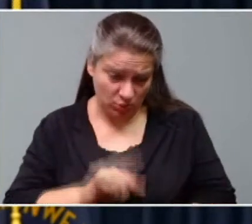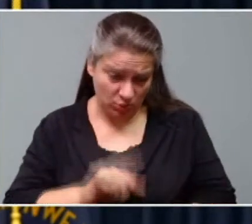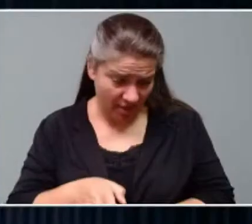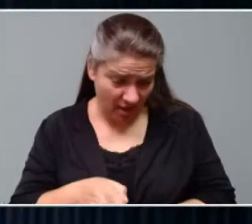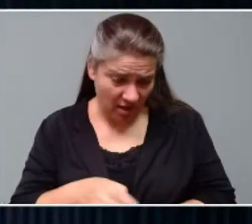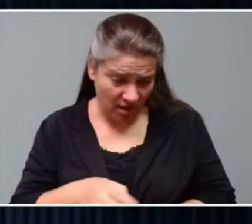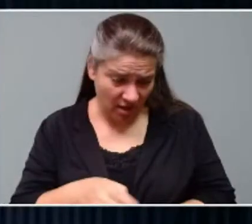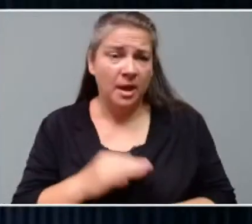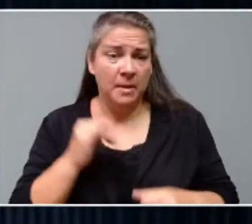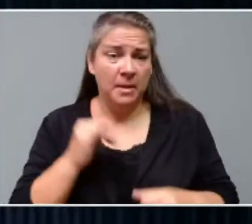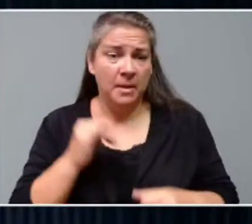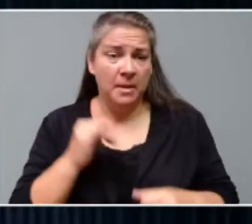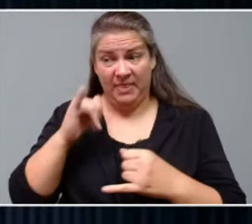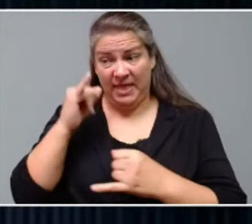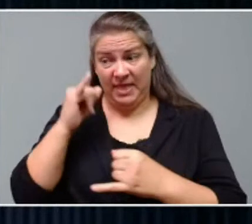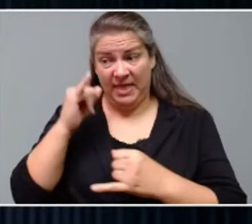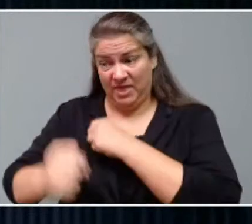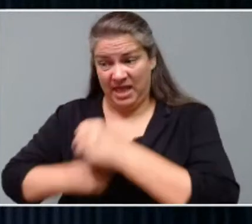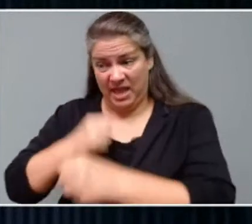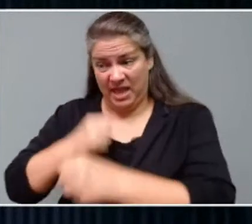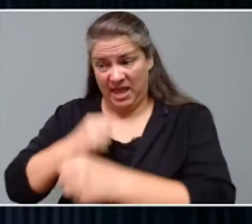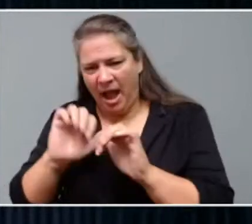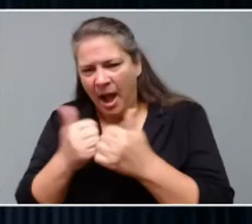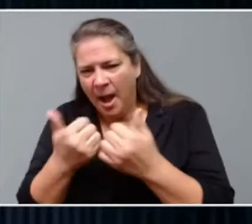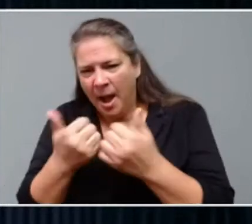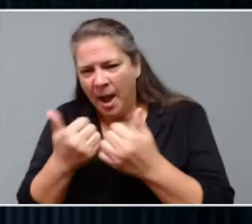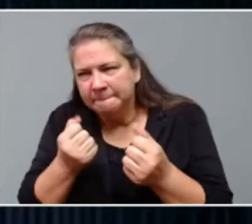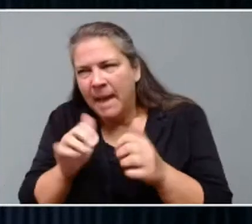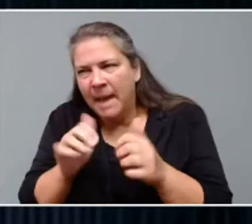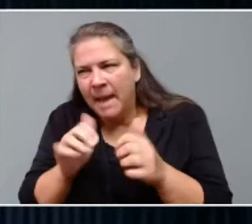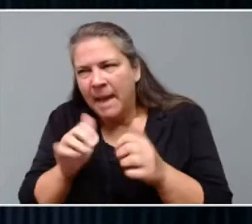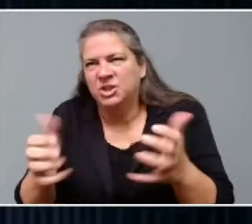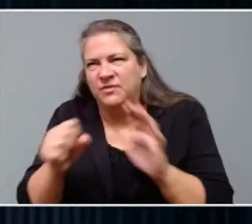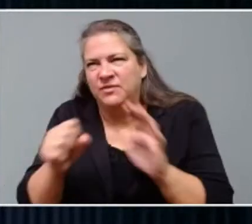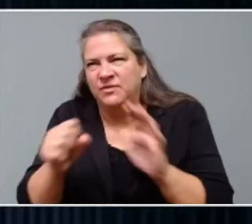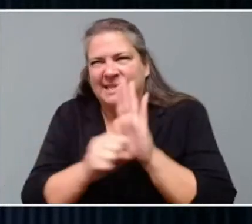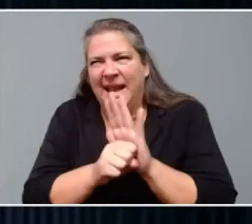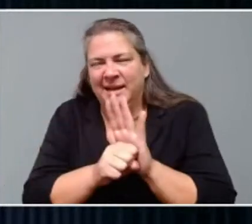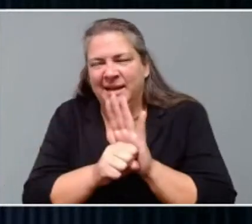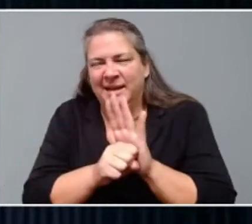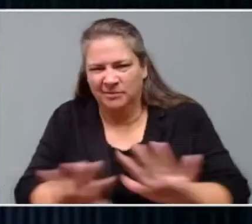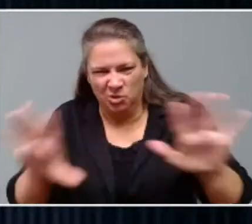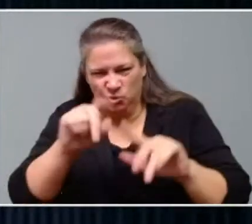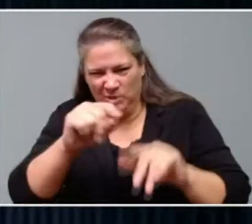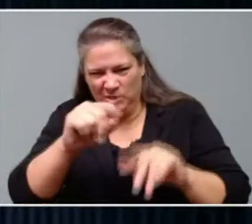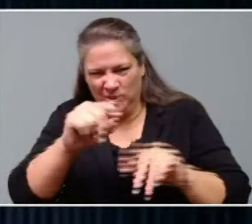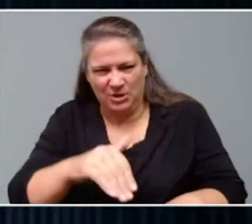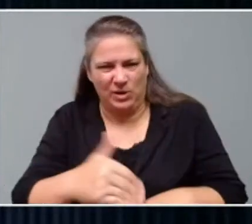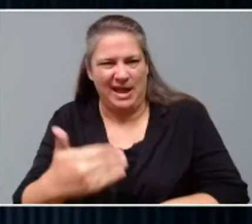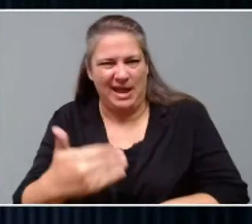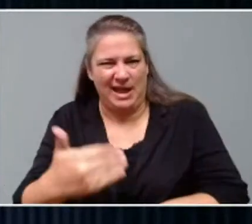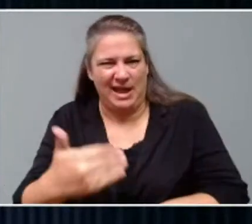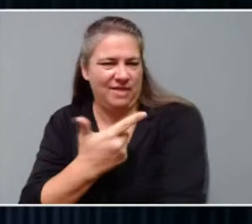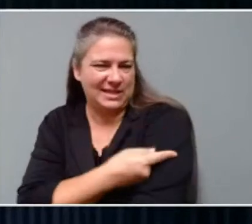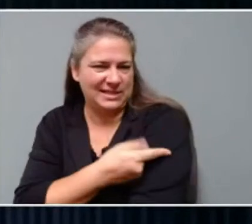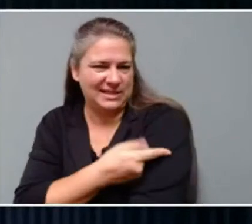of the year, realistically, how much of the state's population do you expect to be vaccinated?